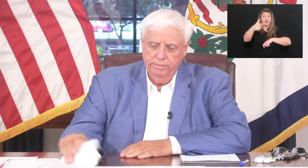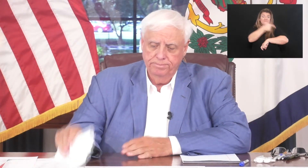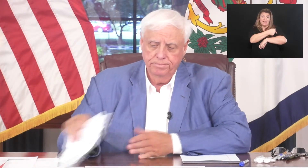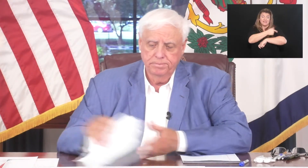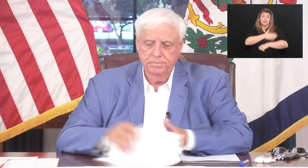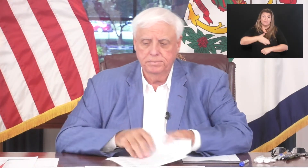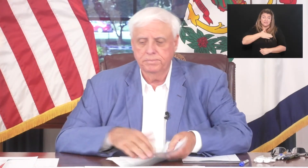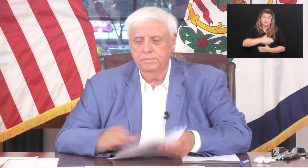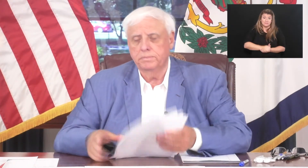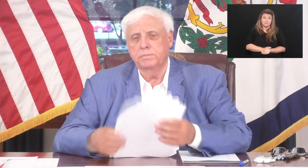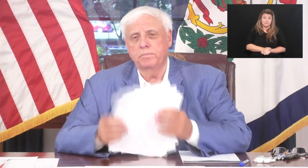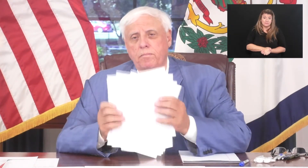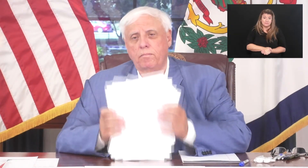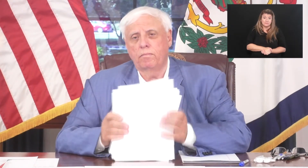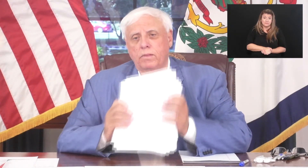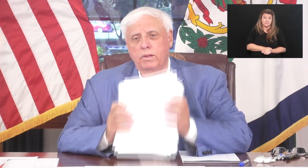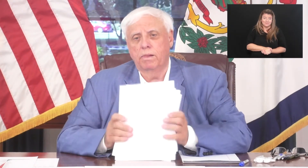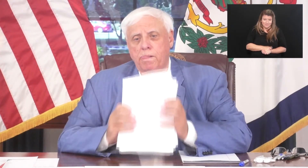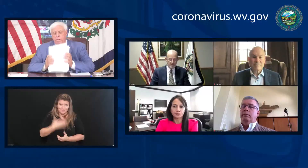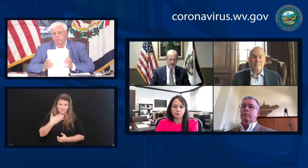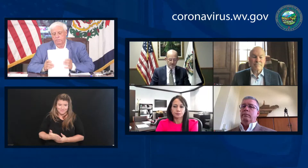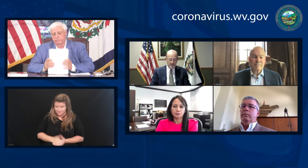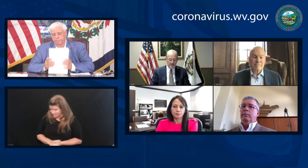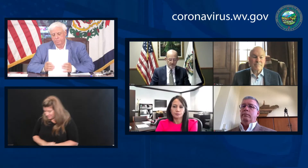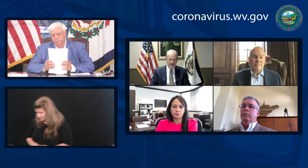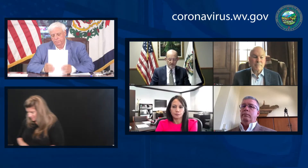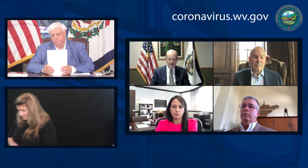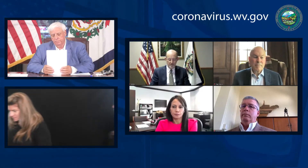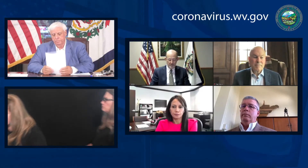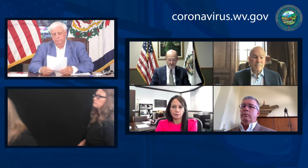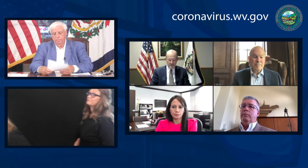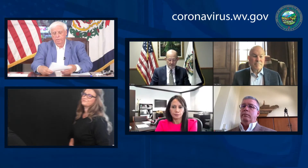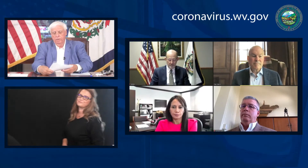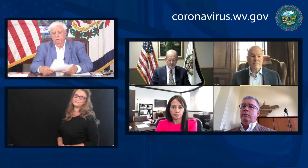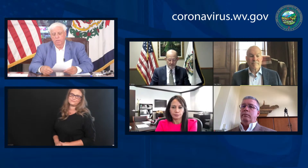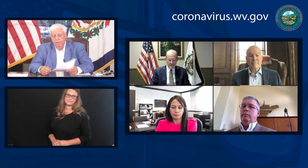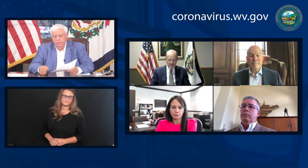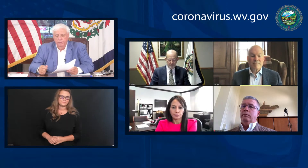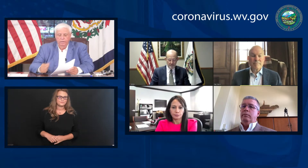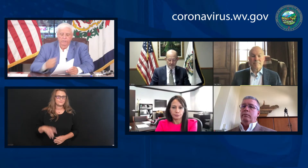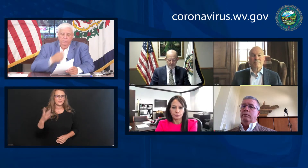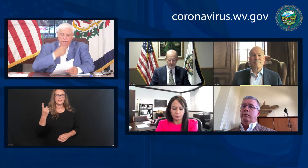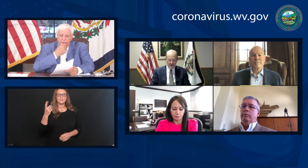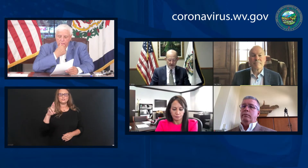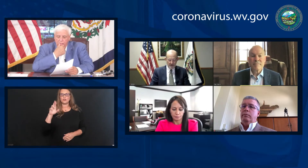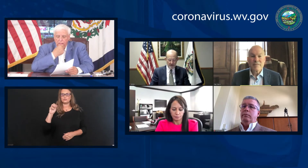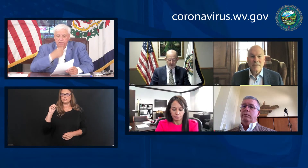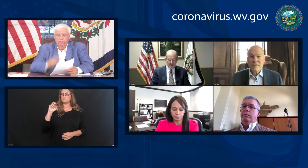way. All right, thank you, Governor. Let's now go to Dr. Clay Marsh, our coronavirus czar.